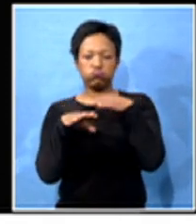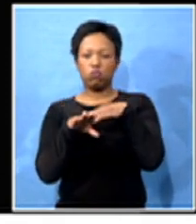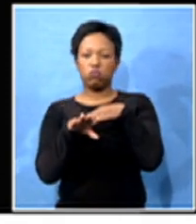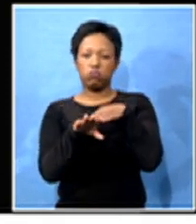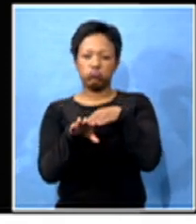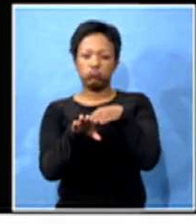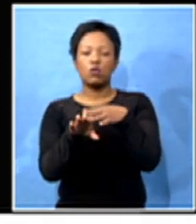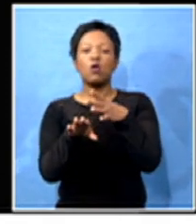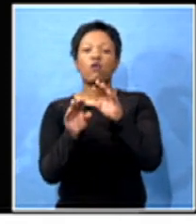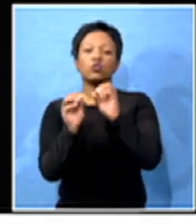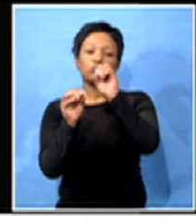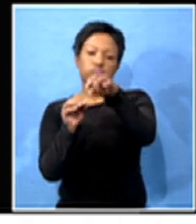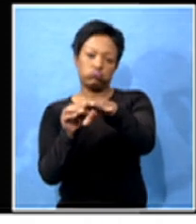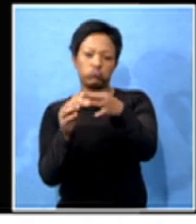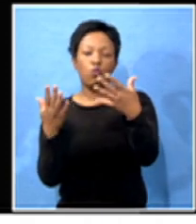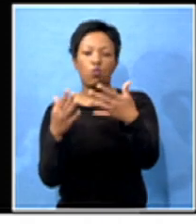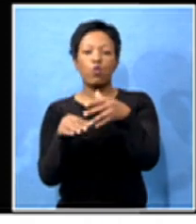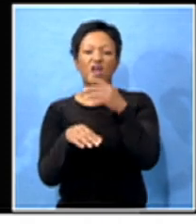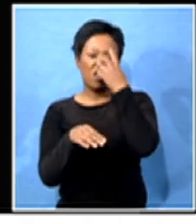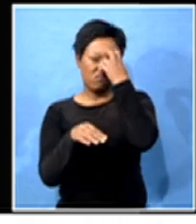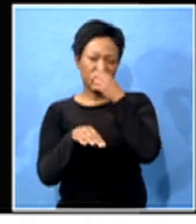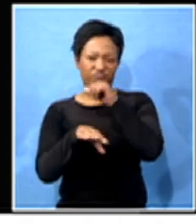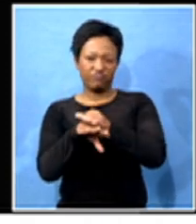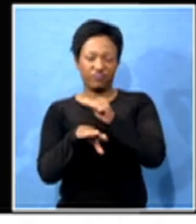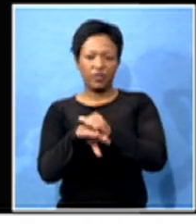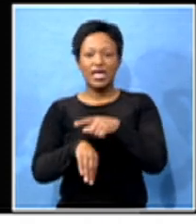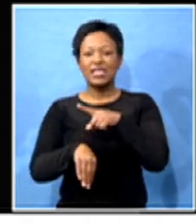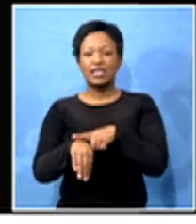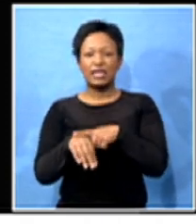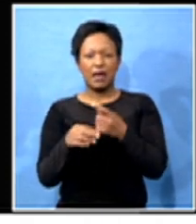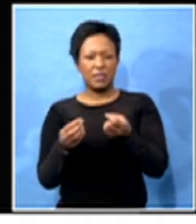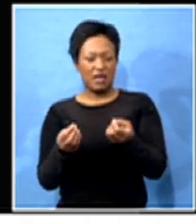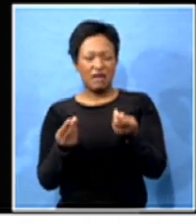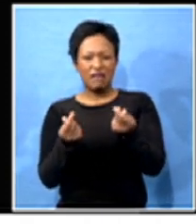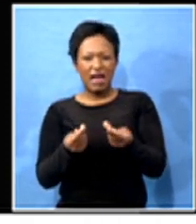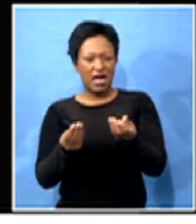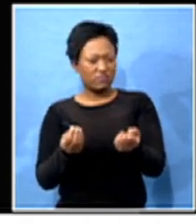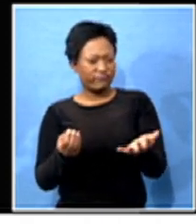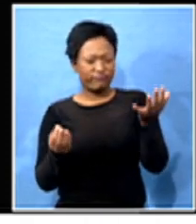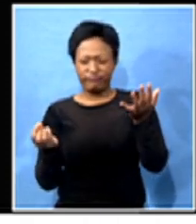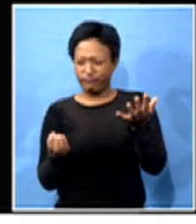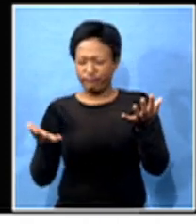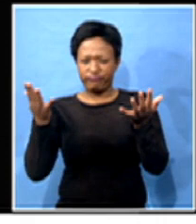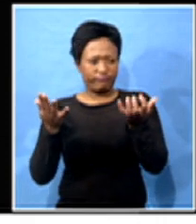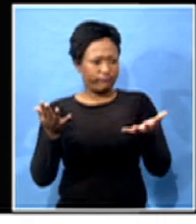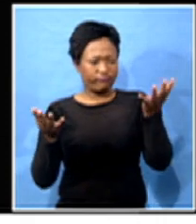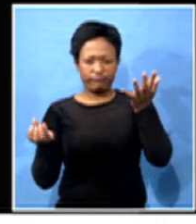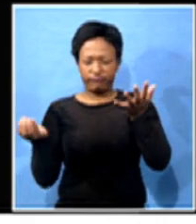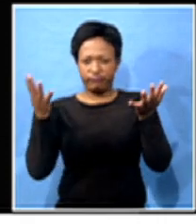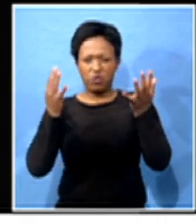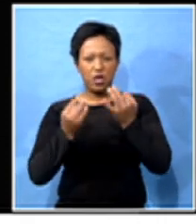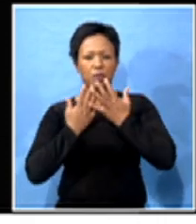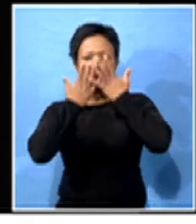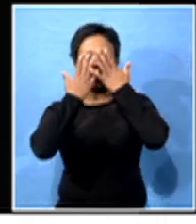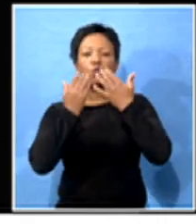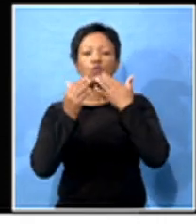open cast mining. So during the blasting, the dust also is causing an effect amongst us in the